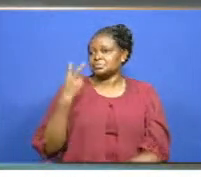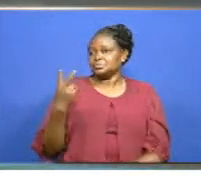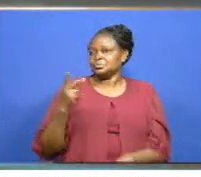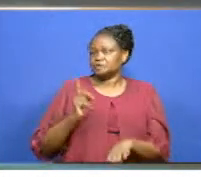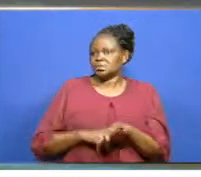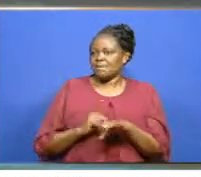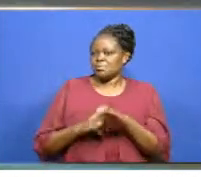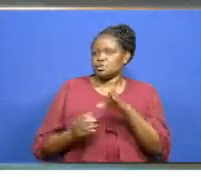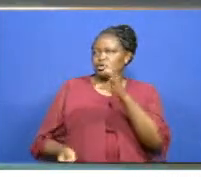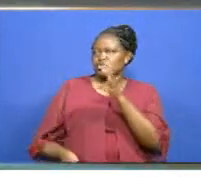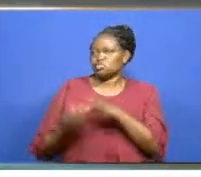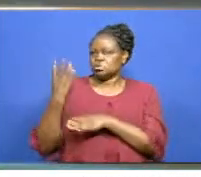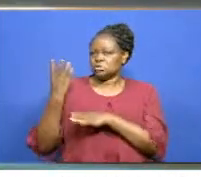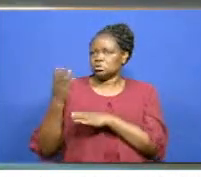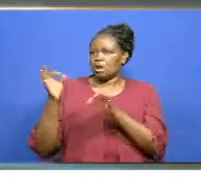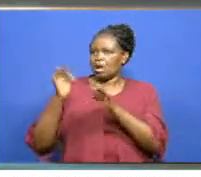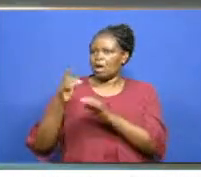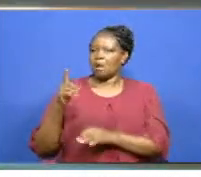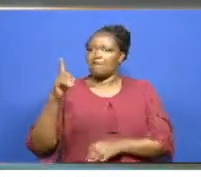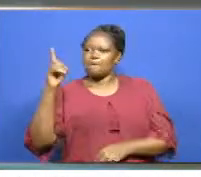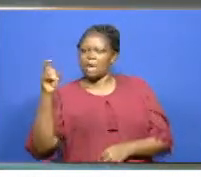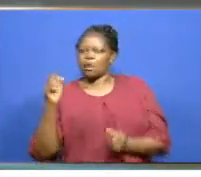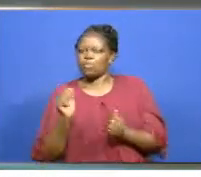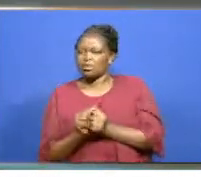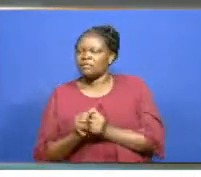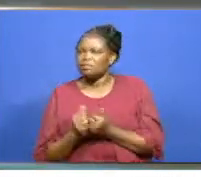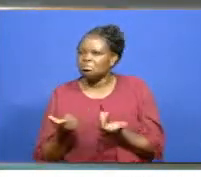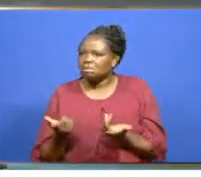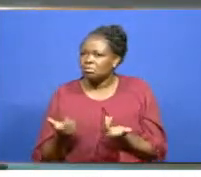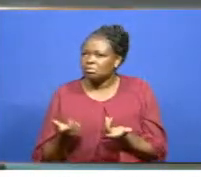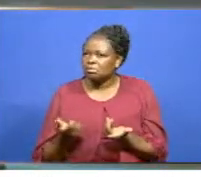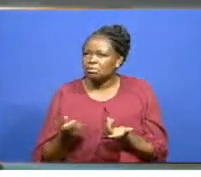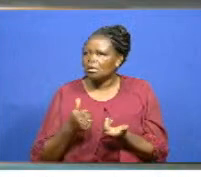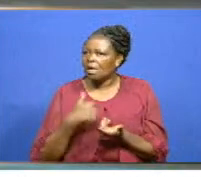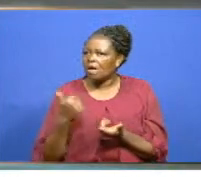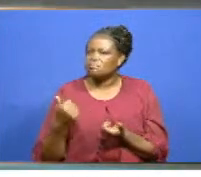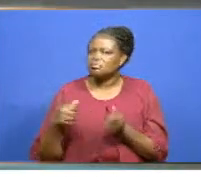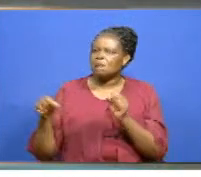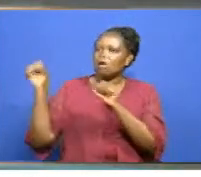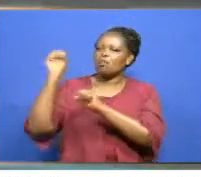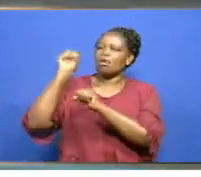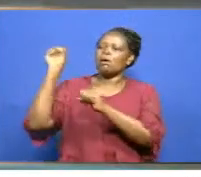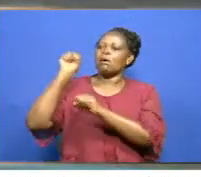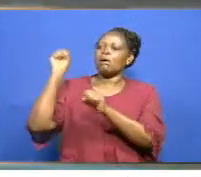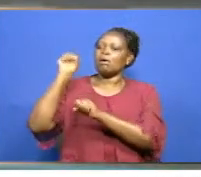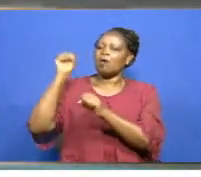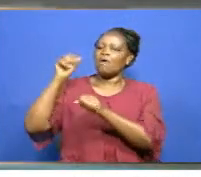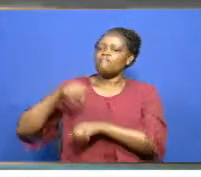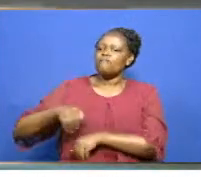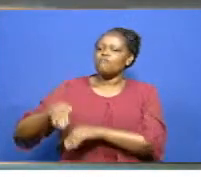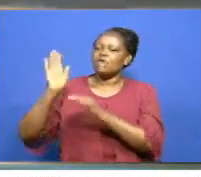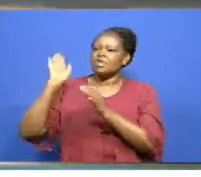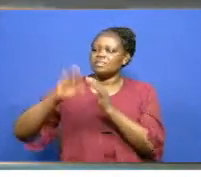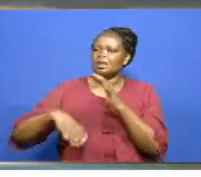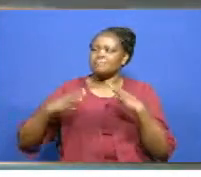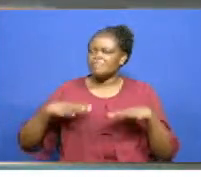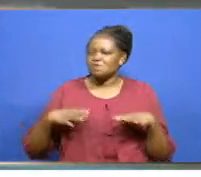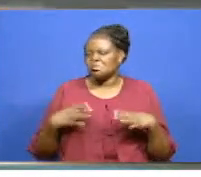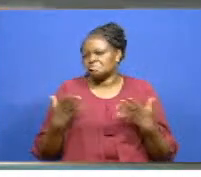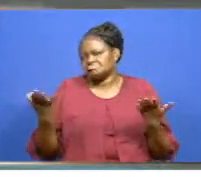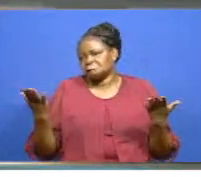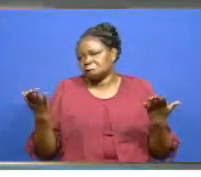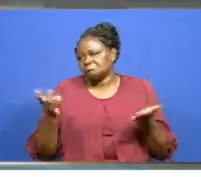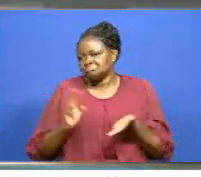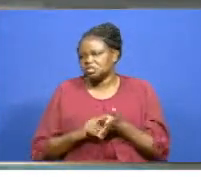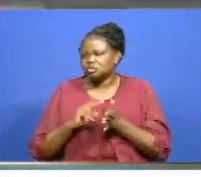his launch. He was taking selfies with us, with a stream of cars following him instead of people. So it